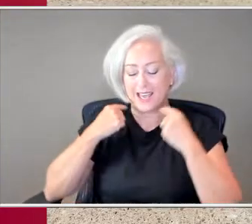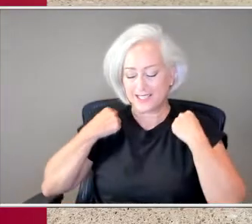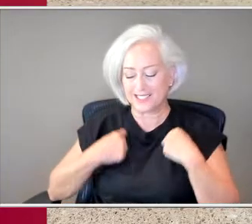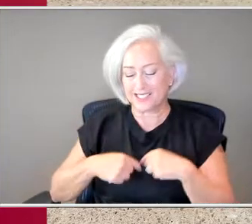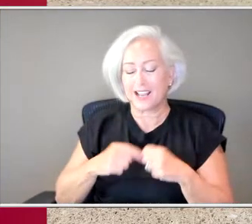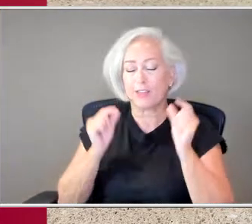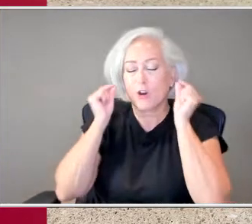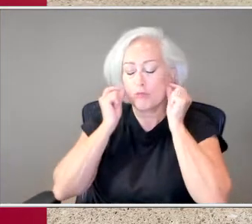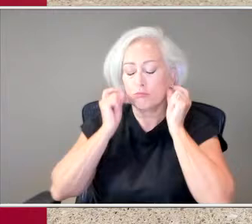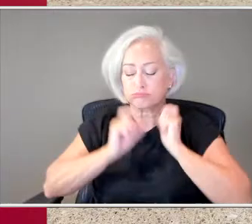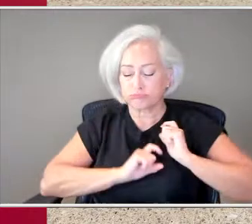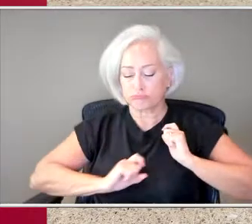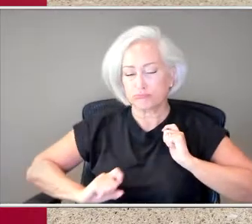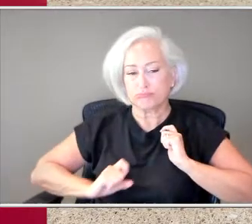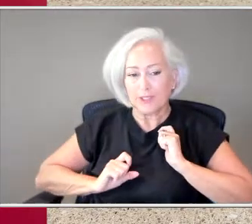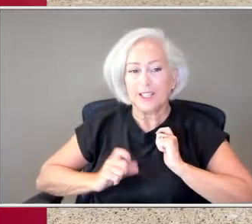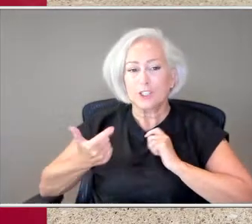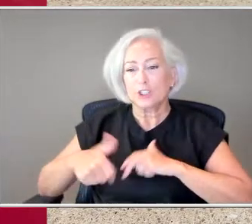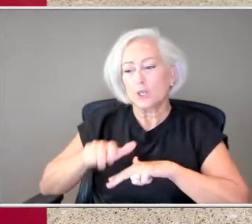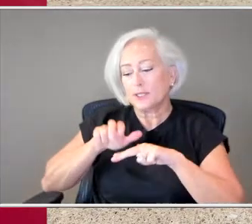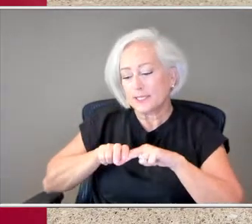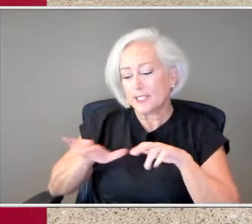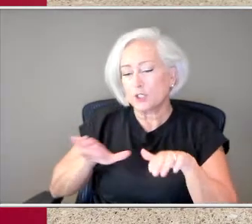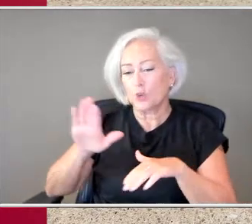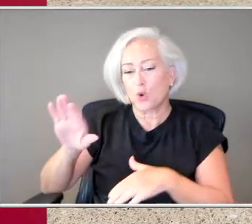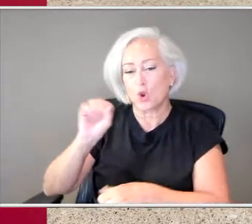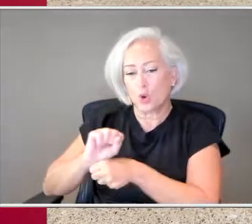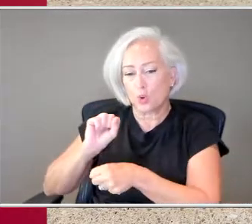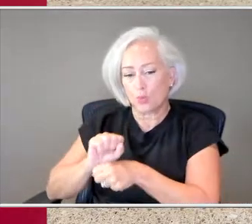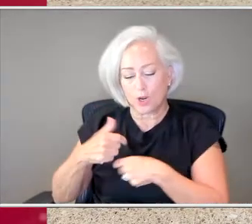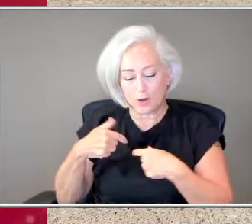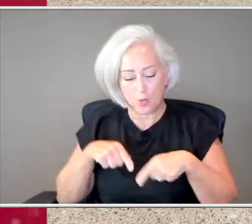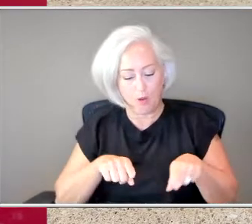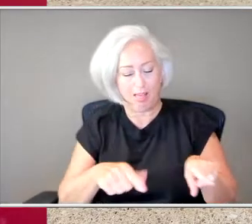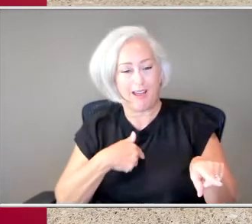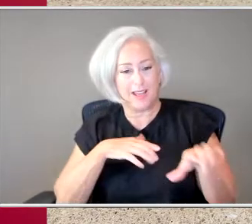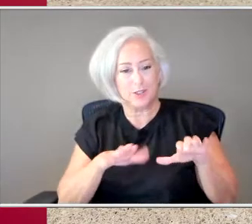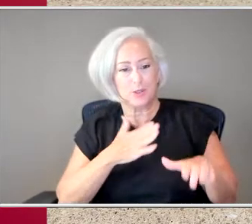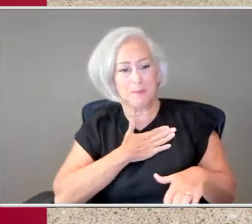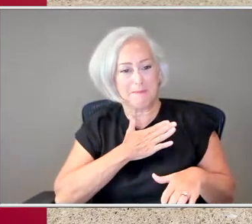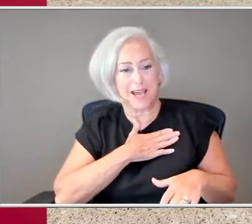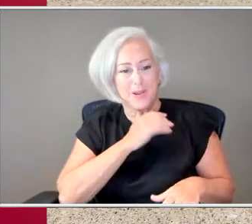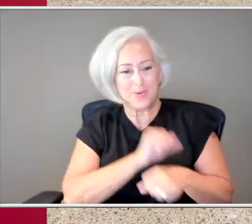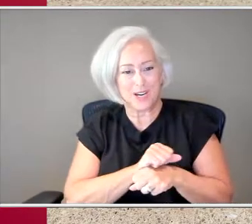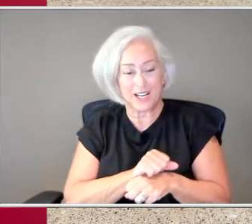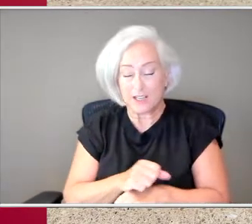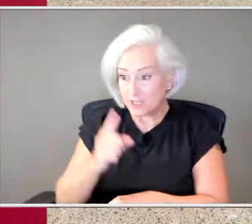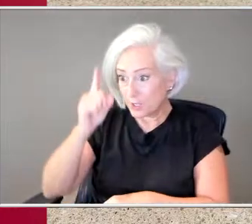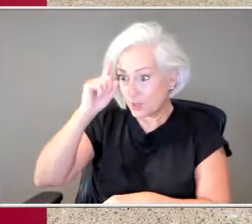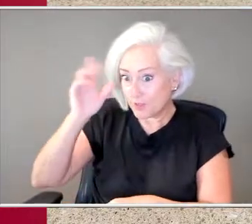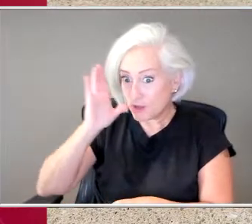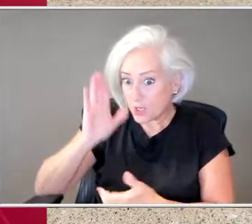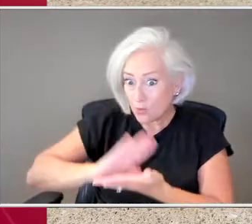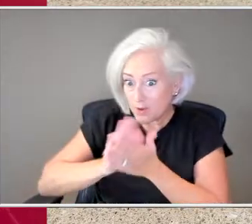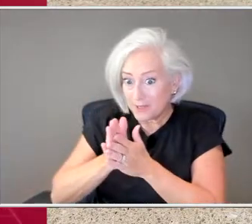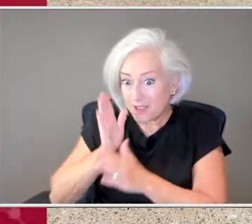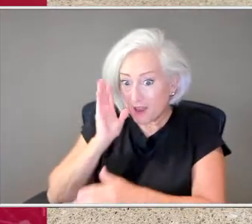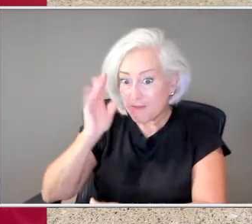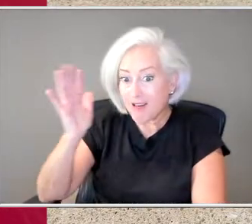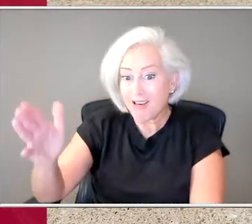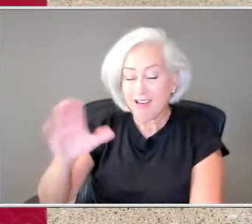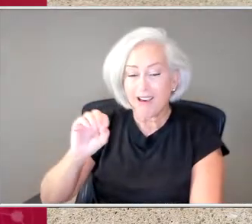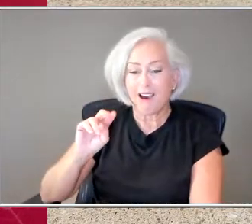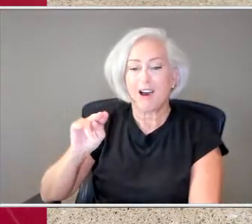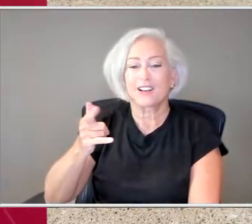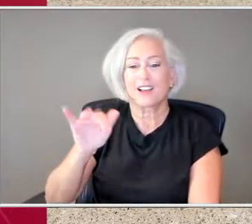she'll sit and do her own work while I get some stuff done. So. Do you think she'll be an oncologist? You know, it's too